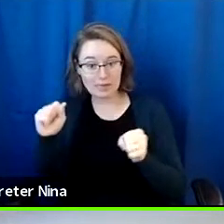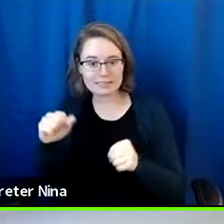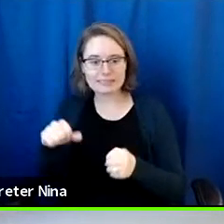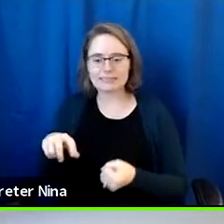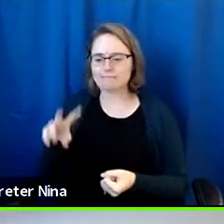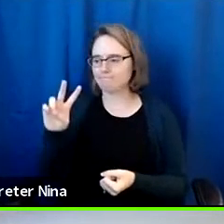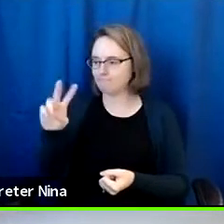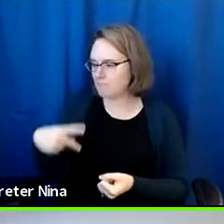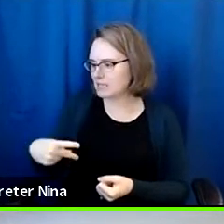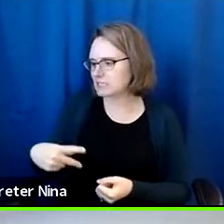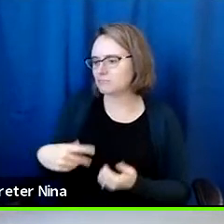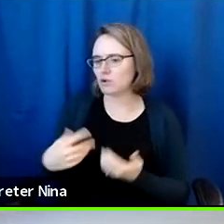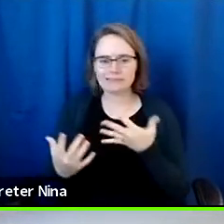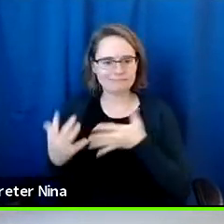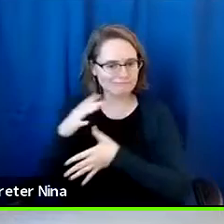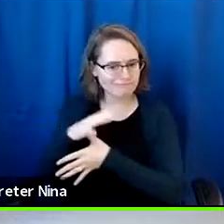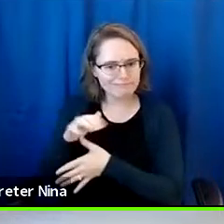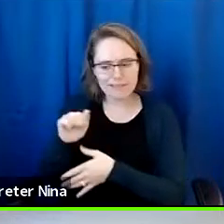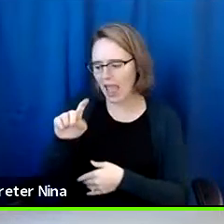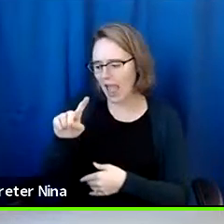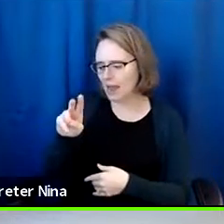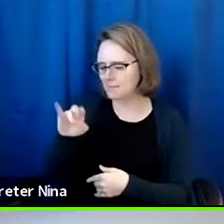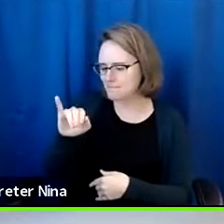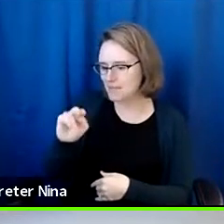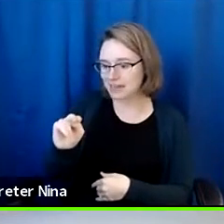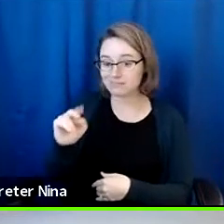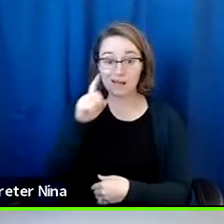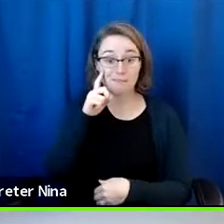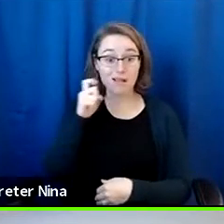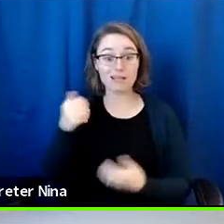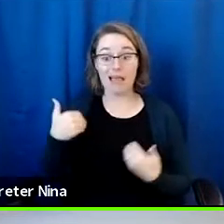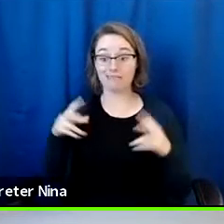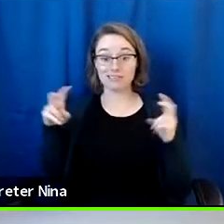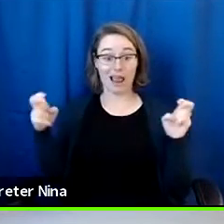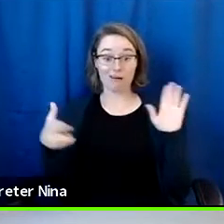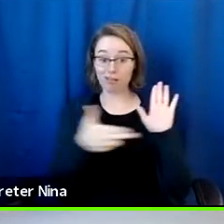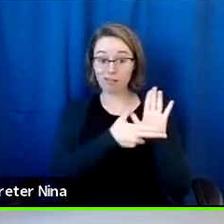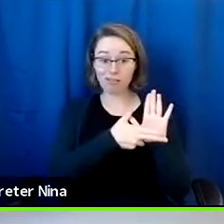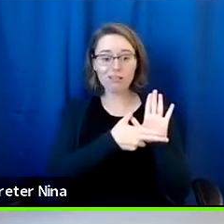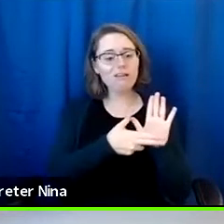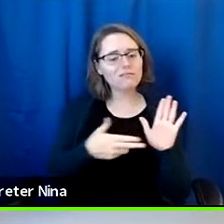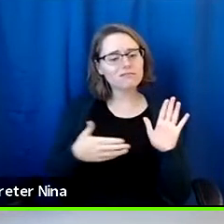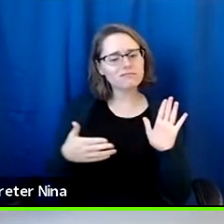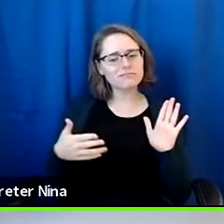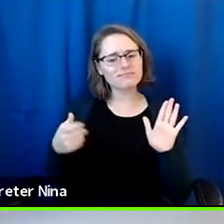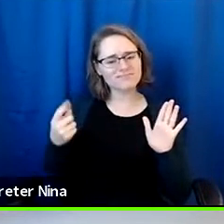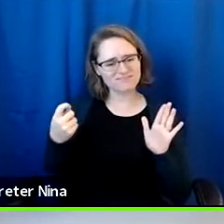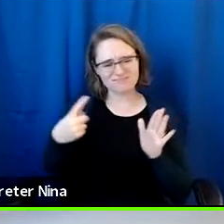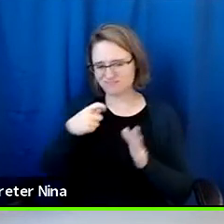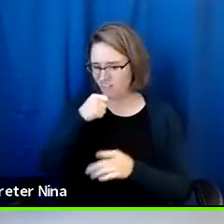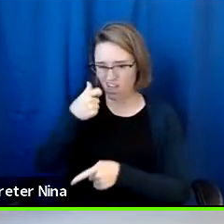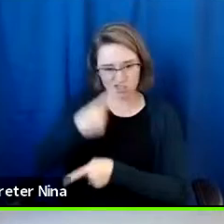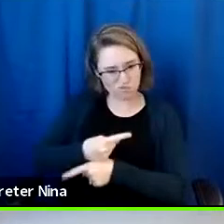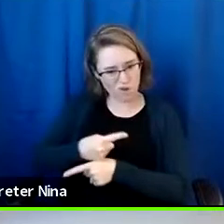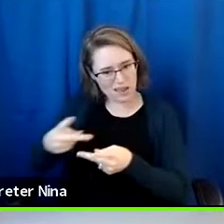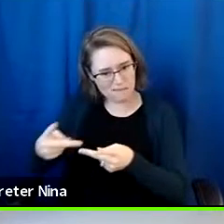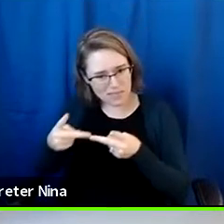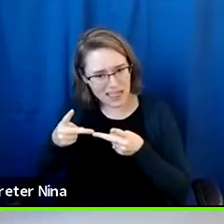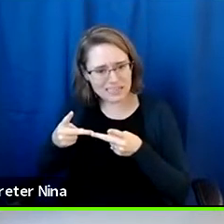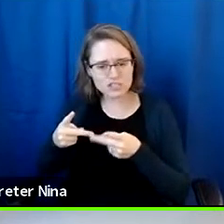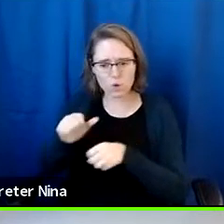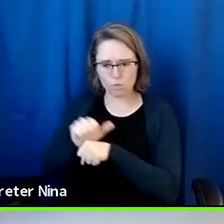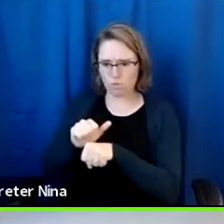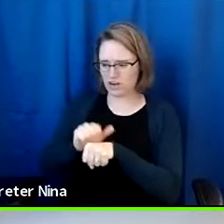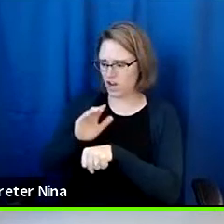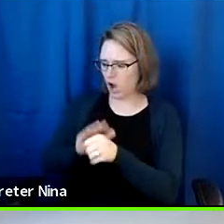president, a senior administrator, just so you have that title and not be in the right place working on the things that